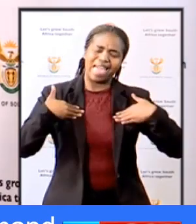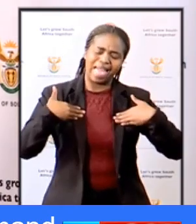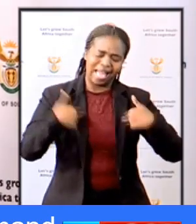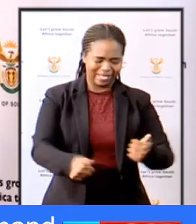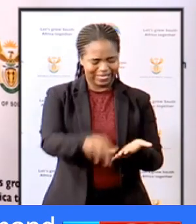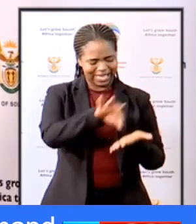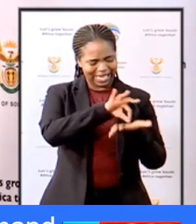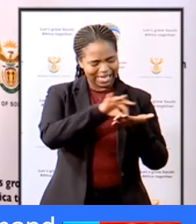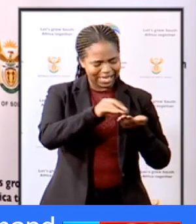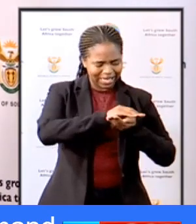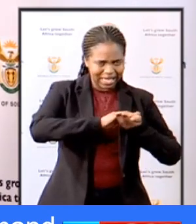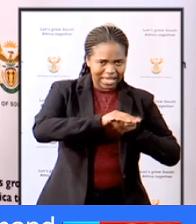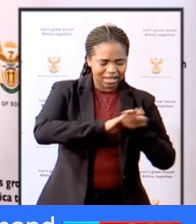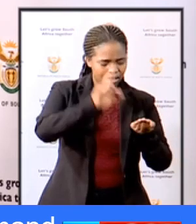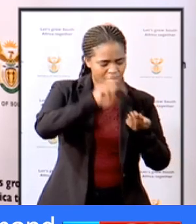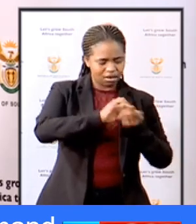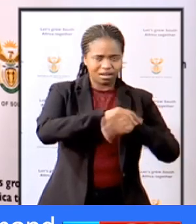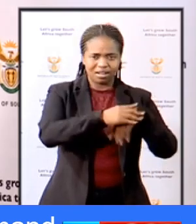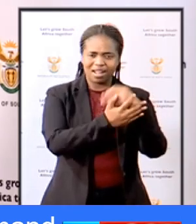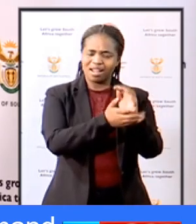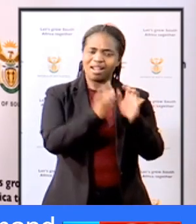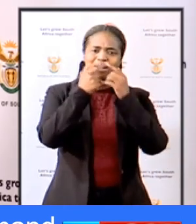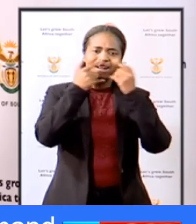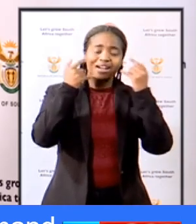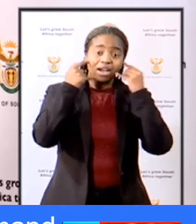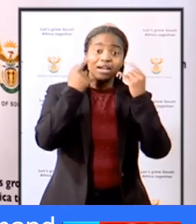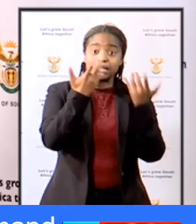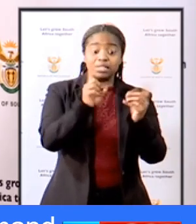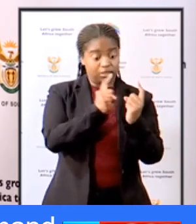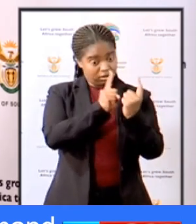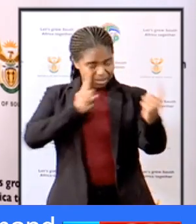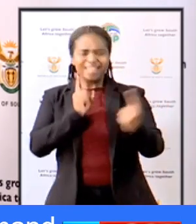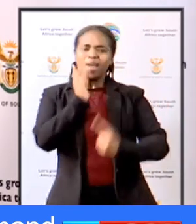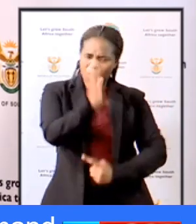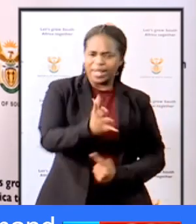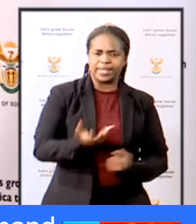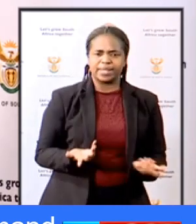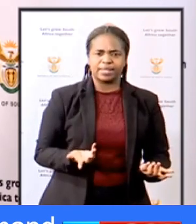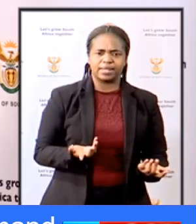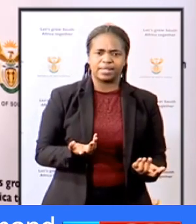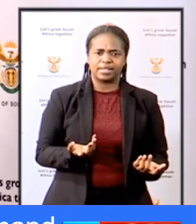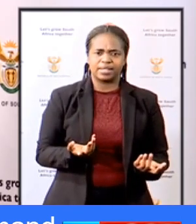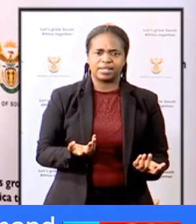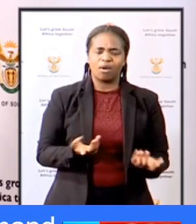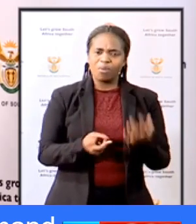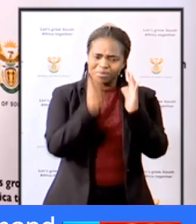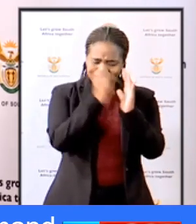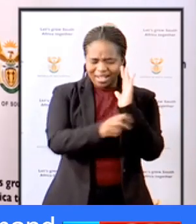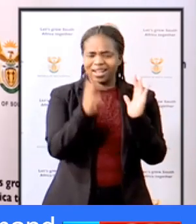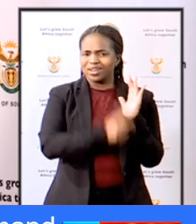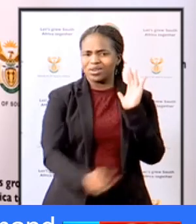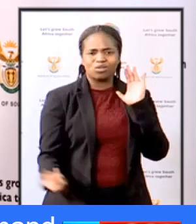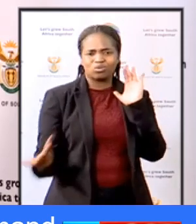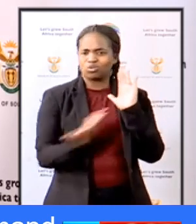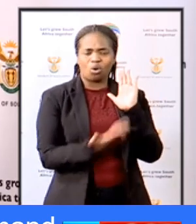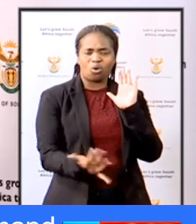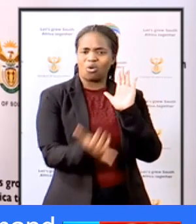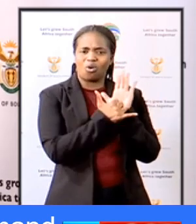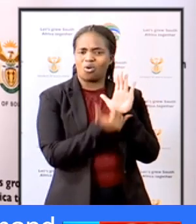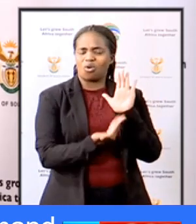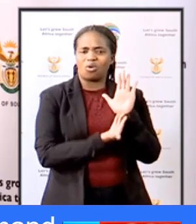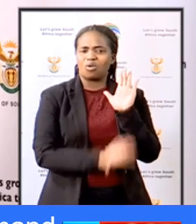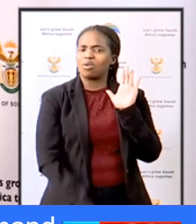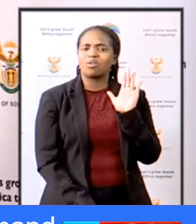hygiene measures that we have pronounced, including social distancing. So again, key to